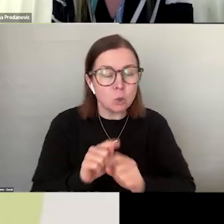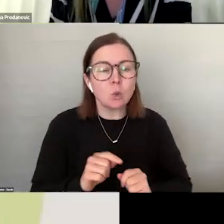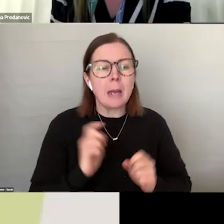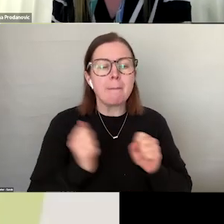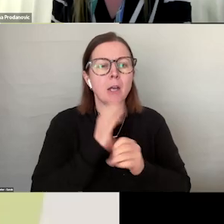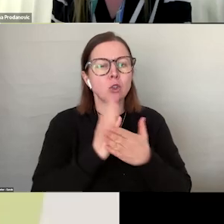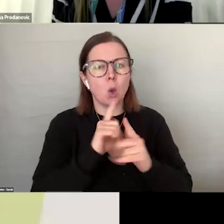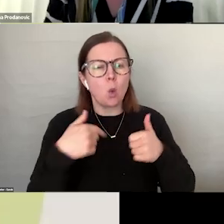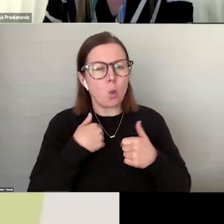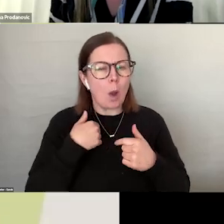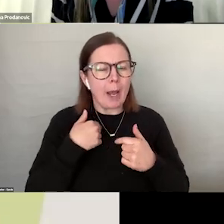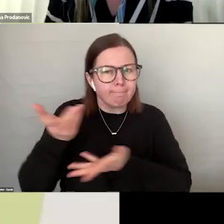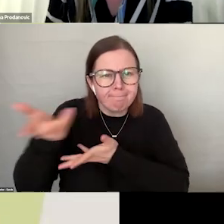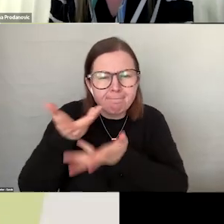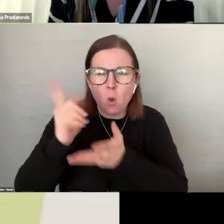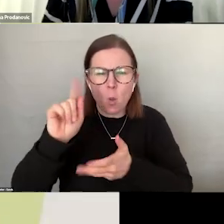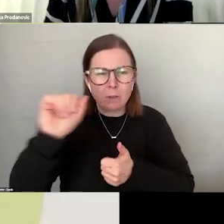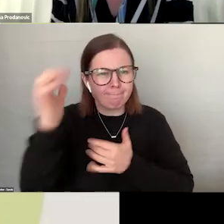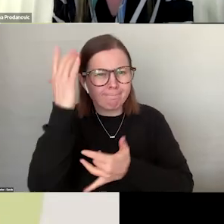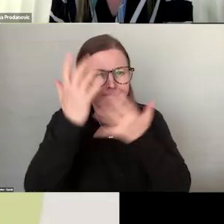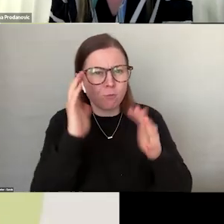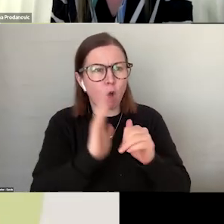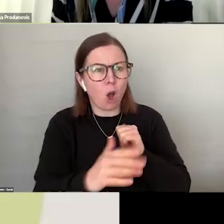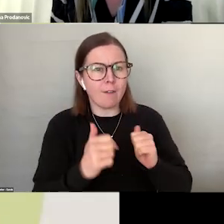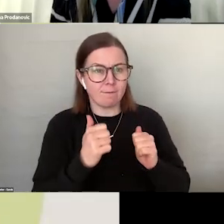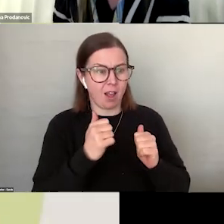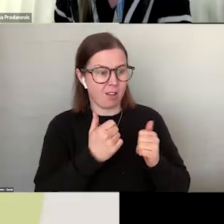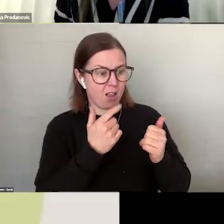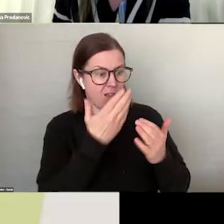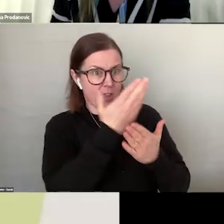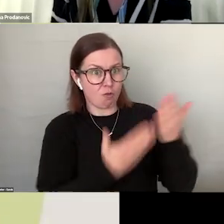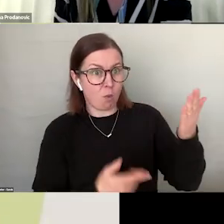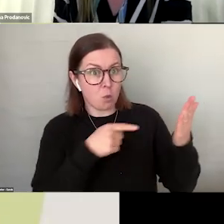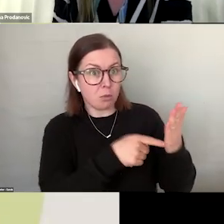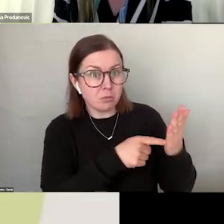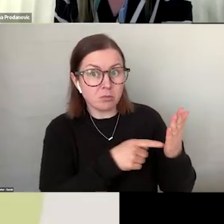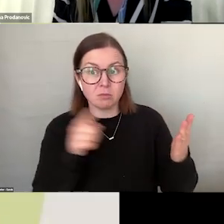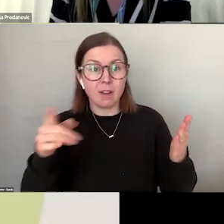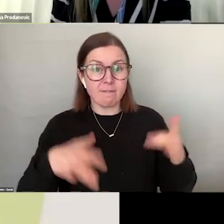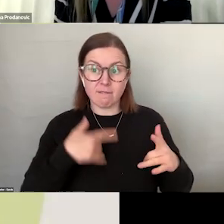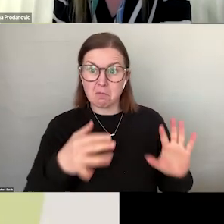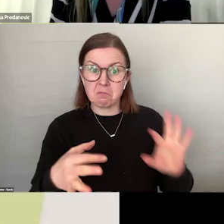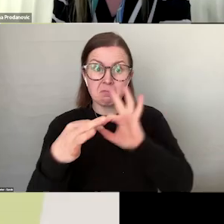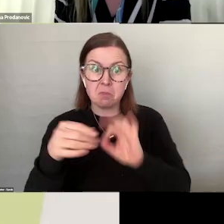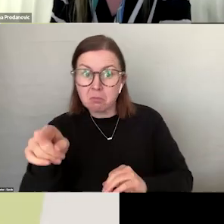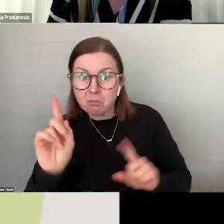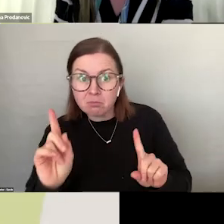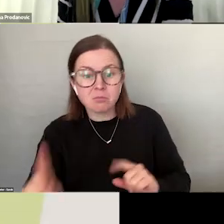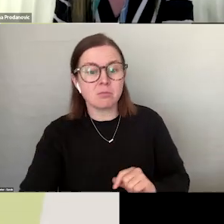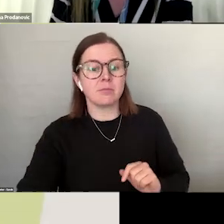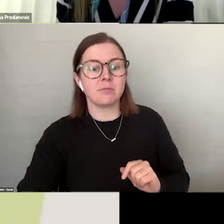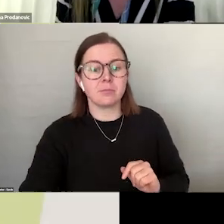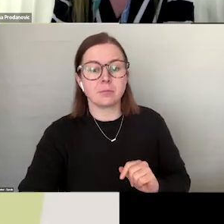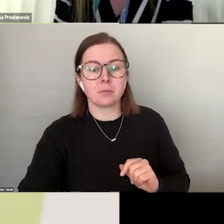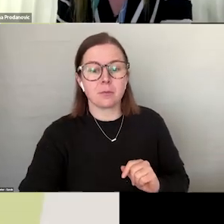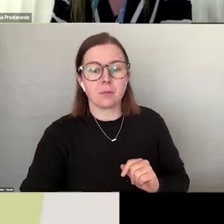find out their thoughts about the results and recommendations of this report and whether this is meaningful to them. And I will now